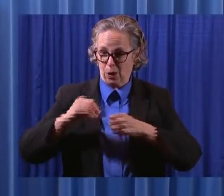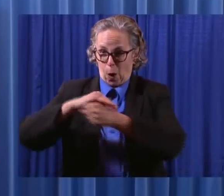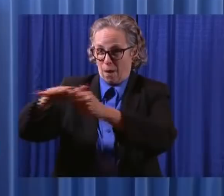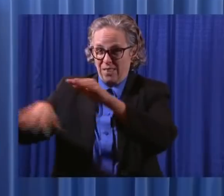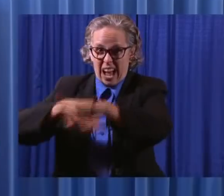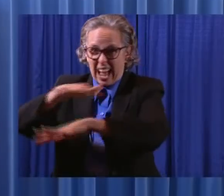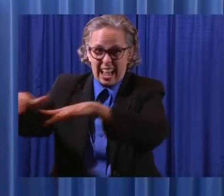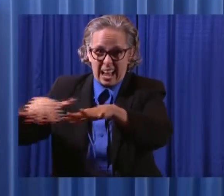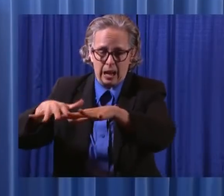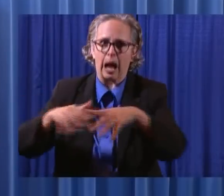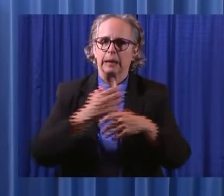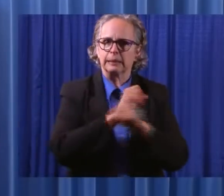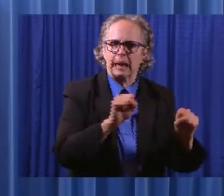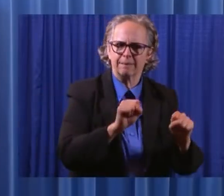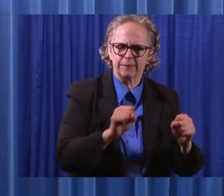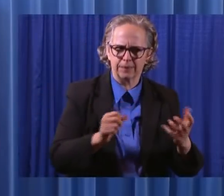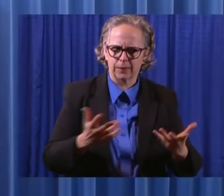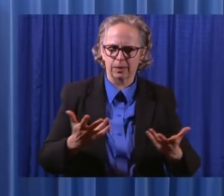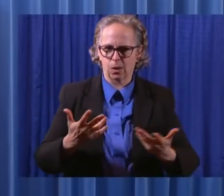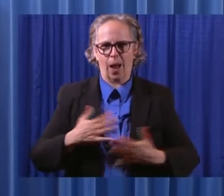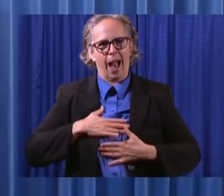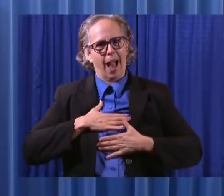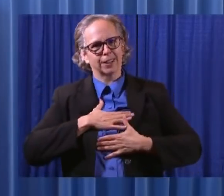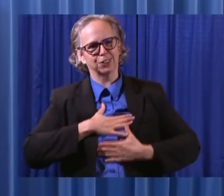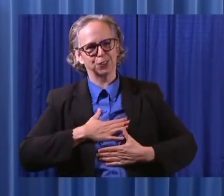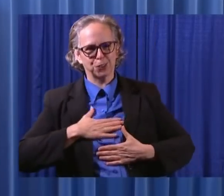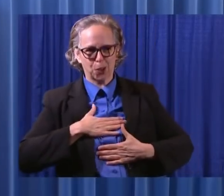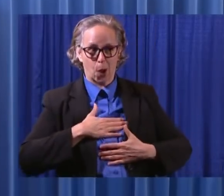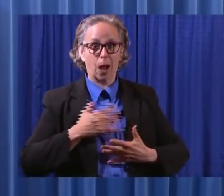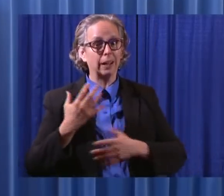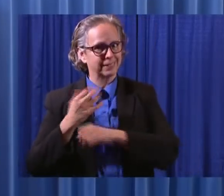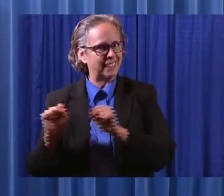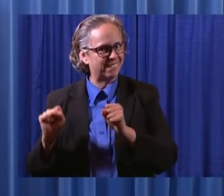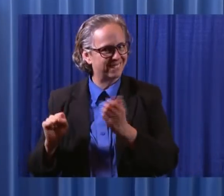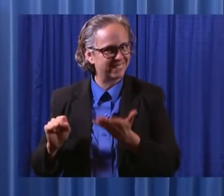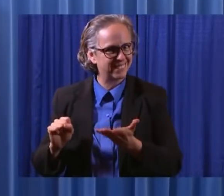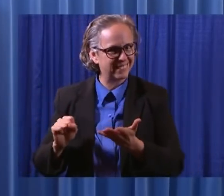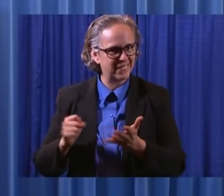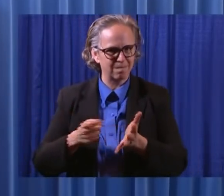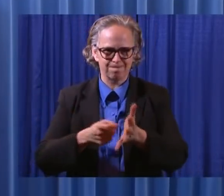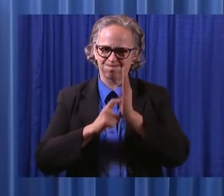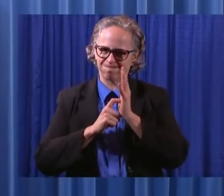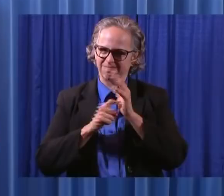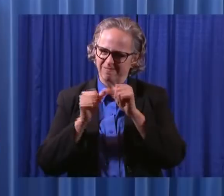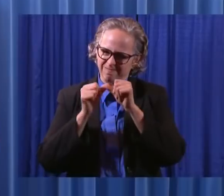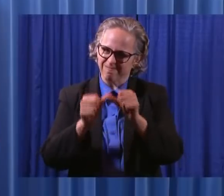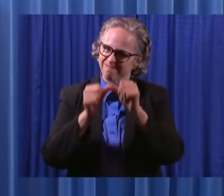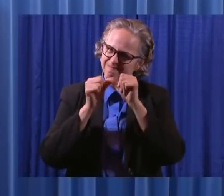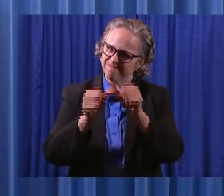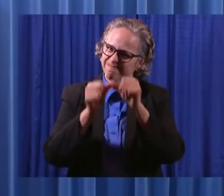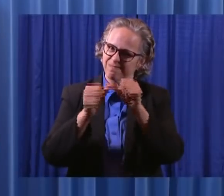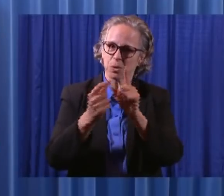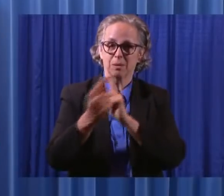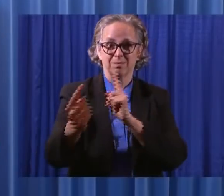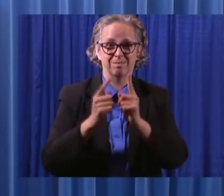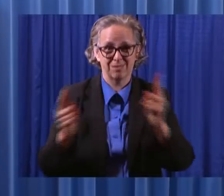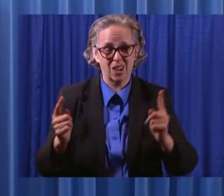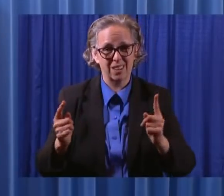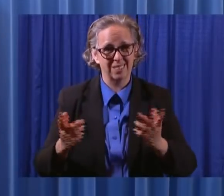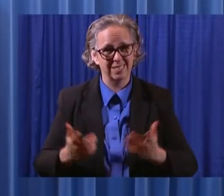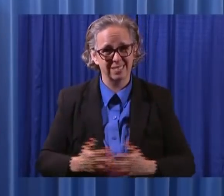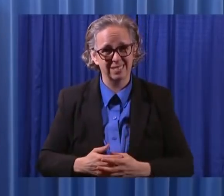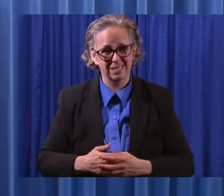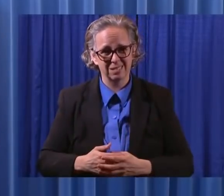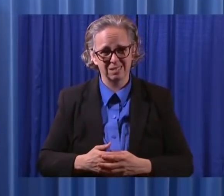of the things that we like enjoying, we're going to have to continue to do the distancing. We're going to have to continue, we hope more and more people, when they're in